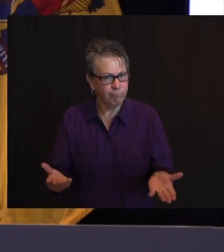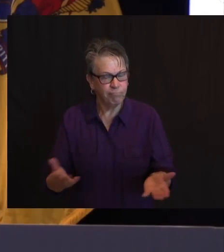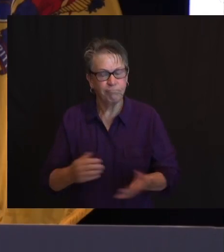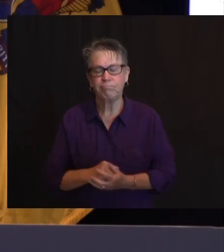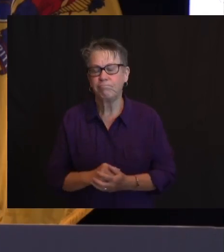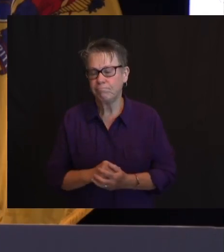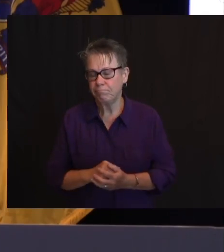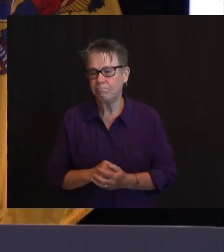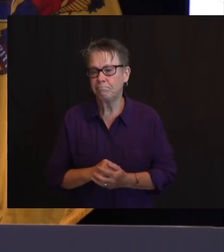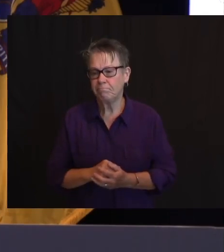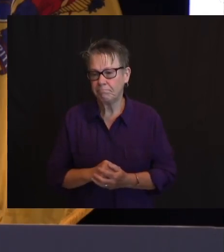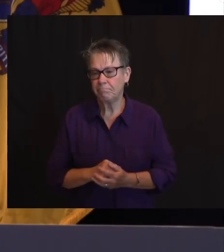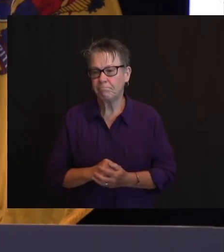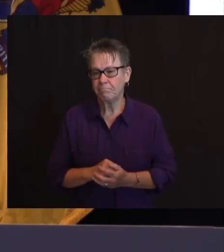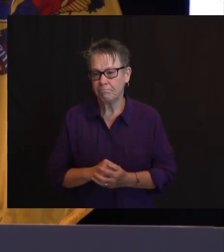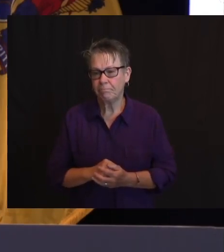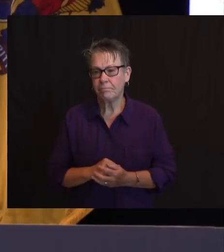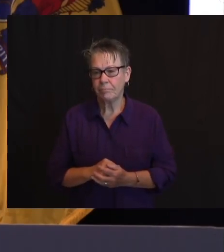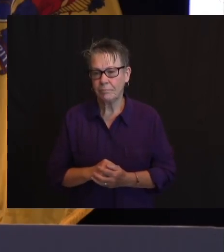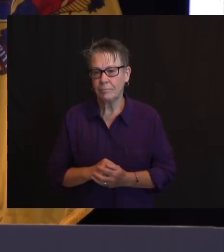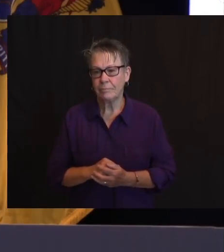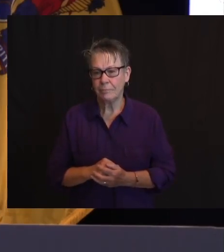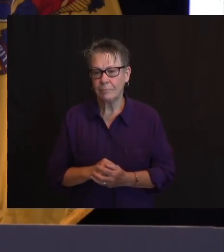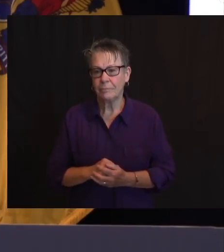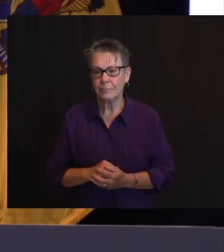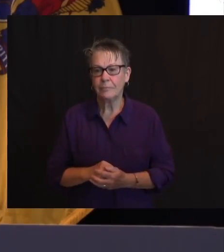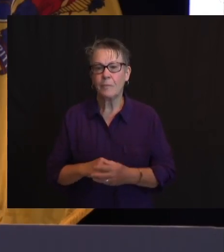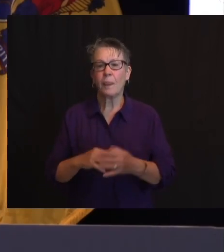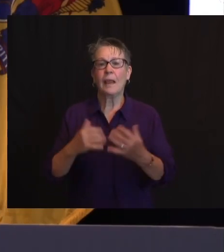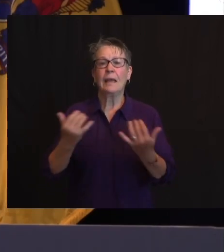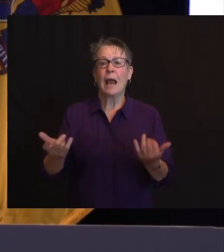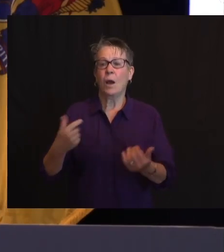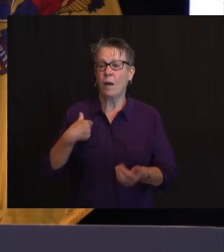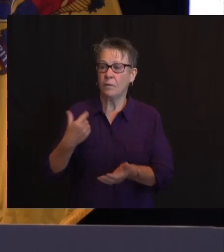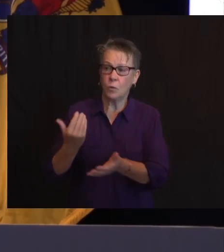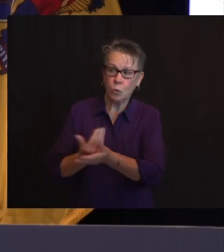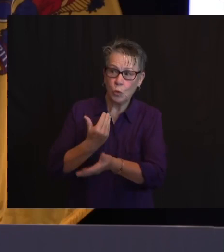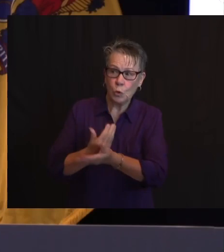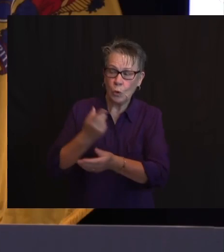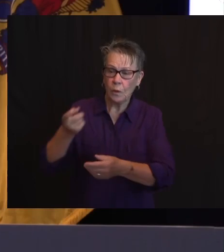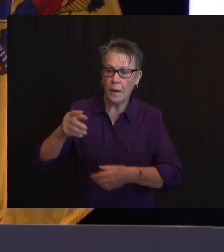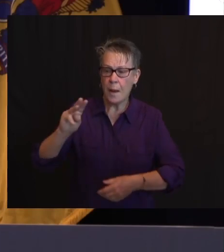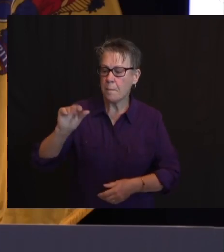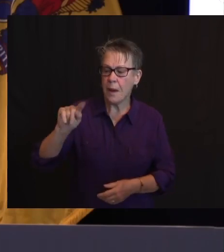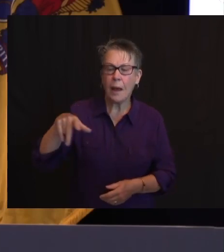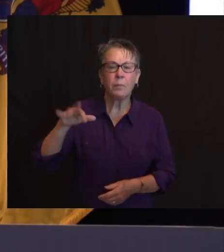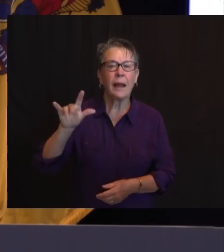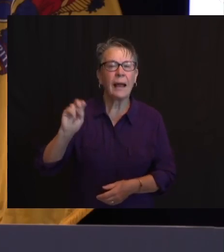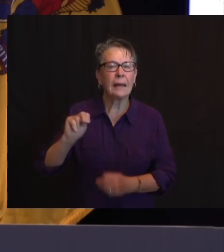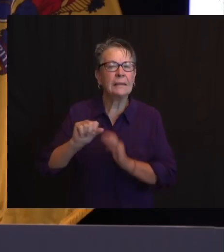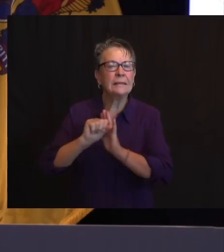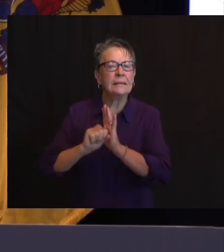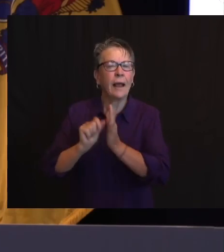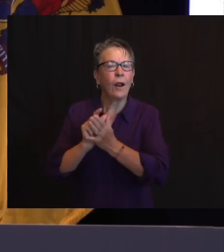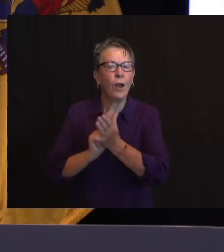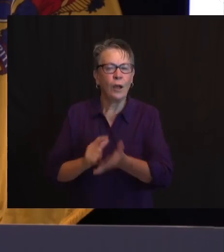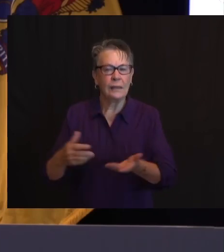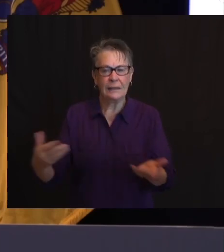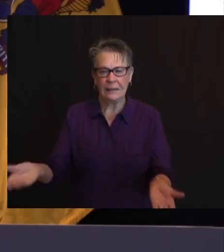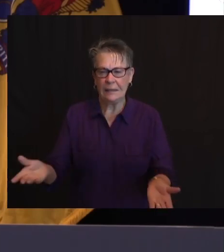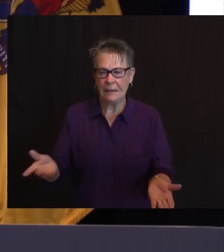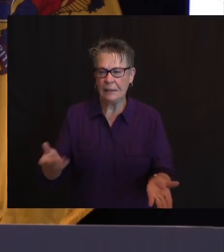you. We'll be on a schedule today, which has been our typical schedule, this week rather, which has been our typical schedule, as